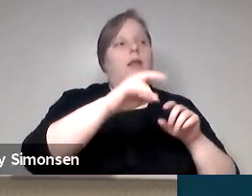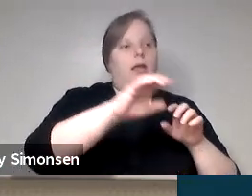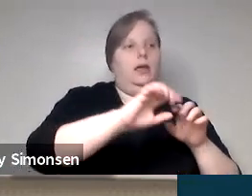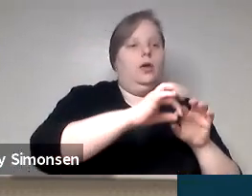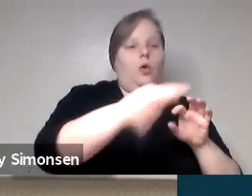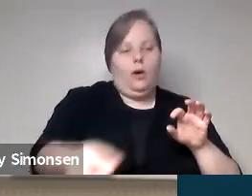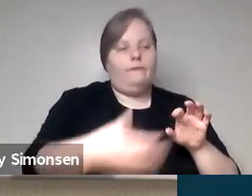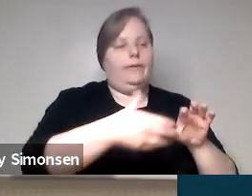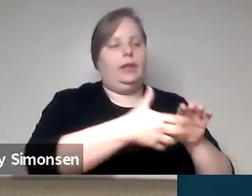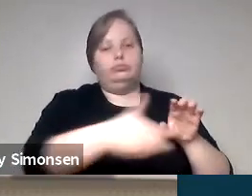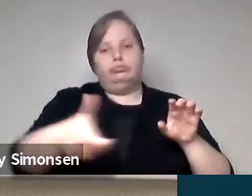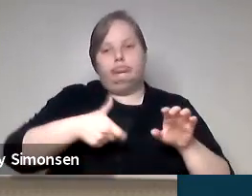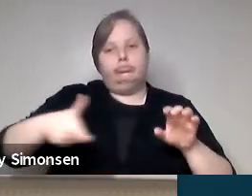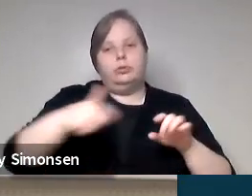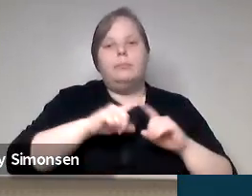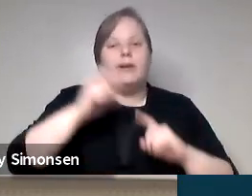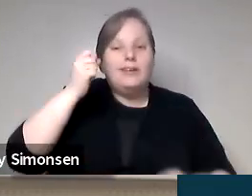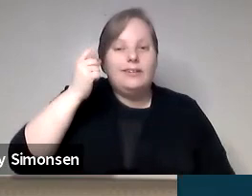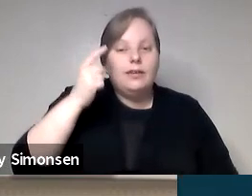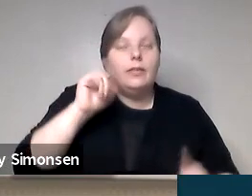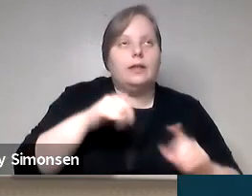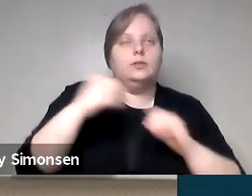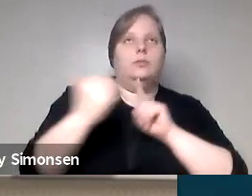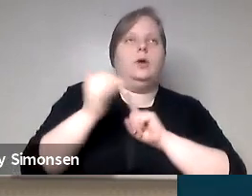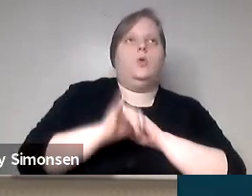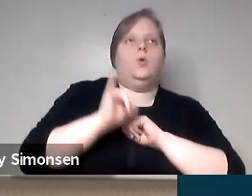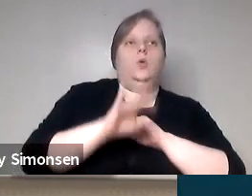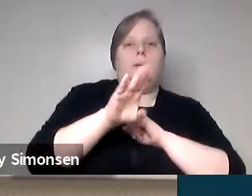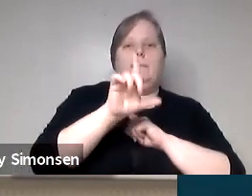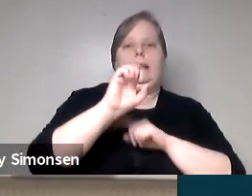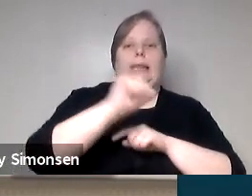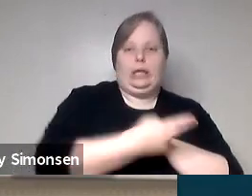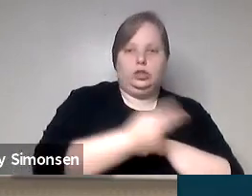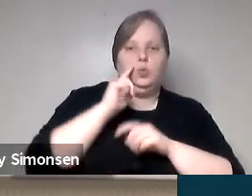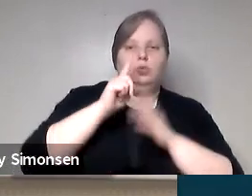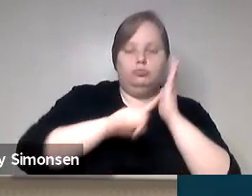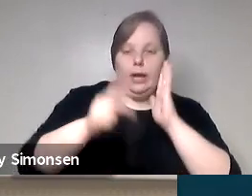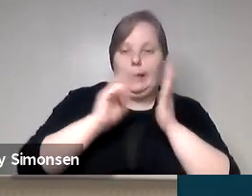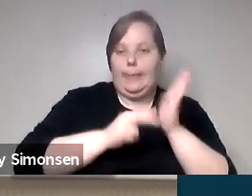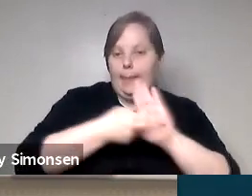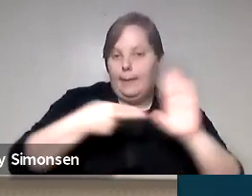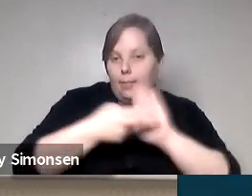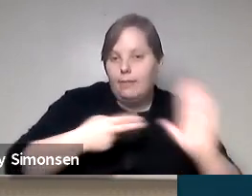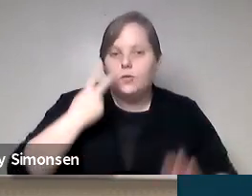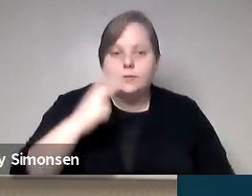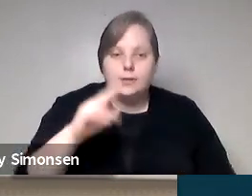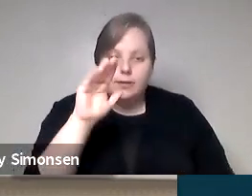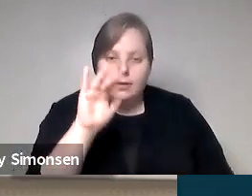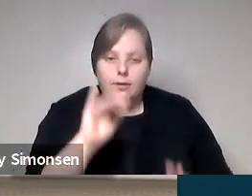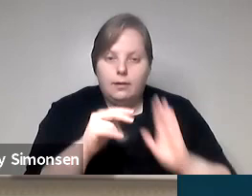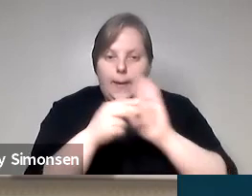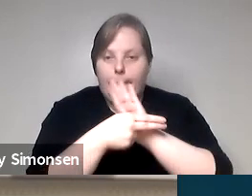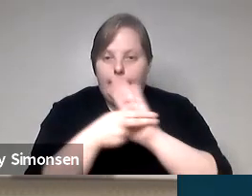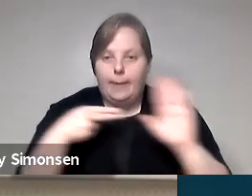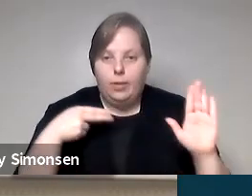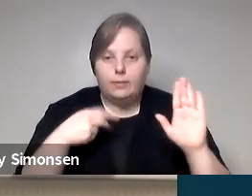it's a reminder that, oh, wait, this is bleach, or I need to check the label. And if you look down on the label